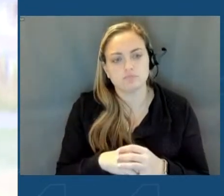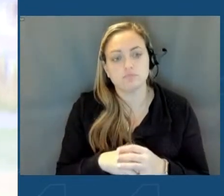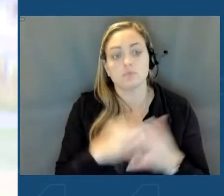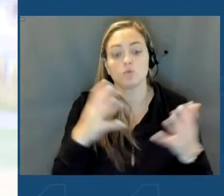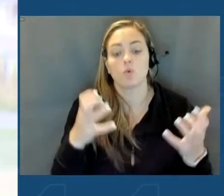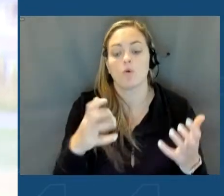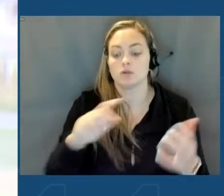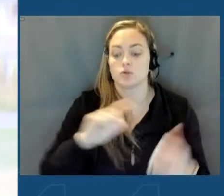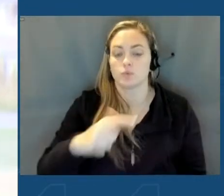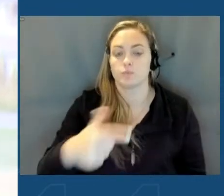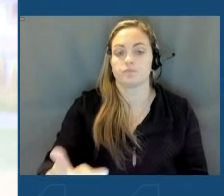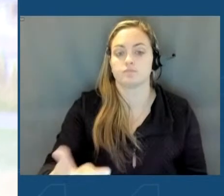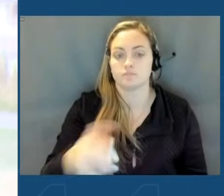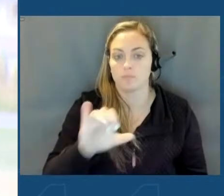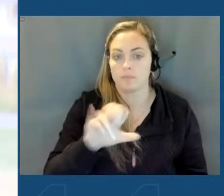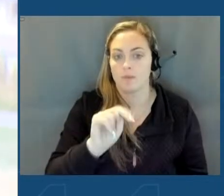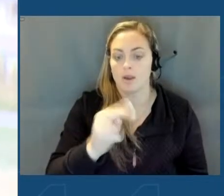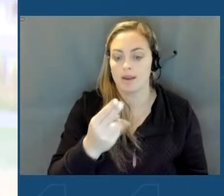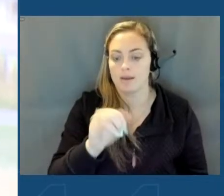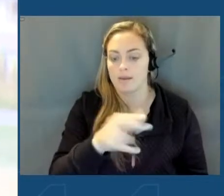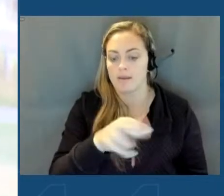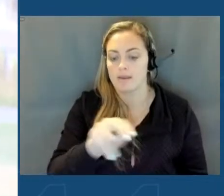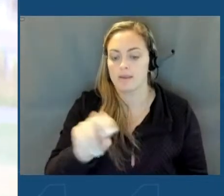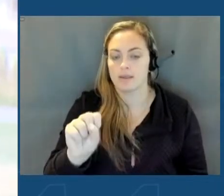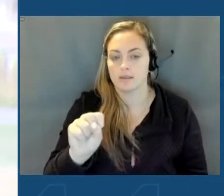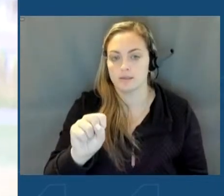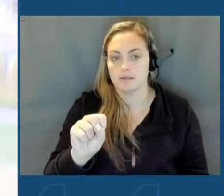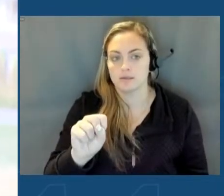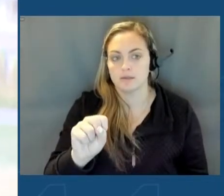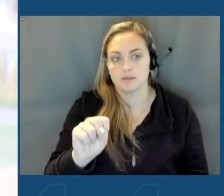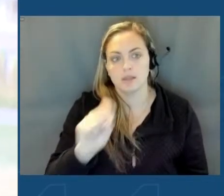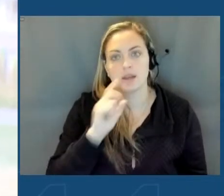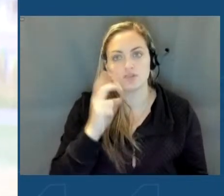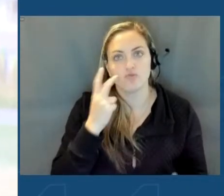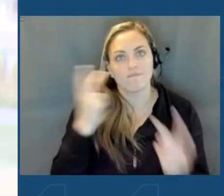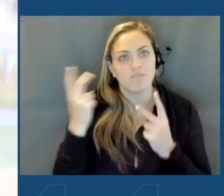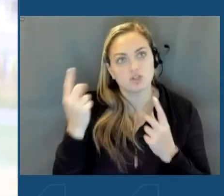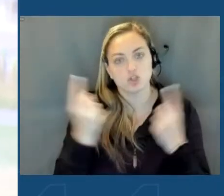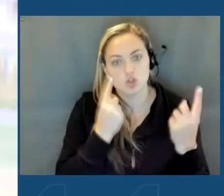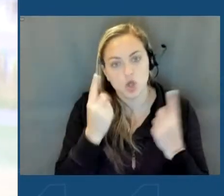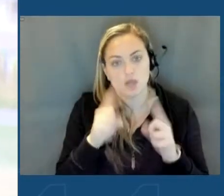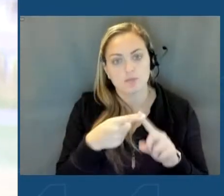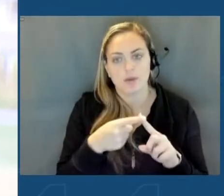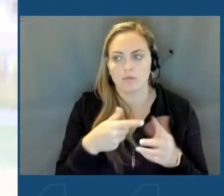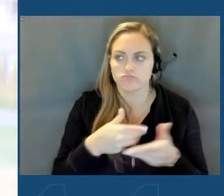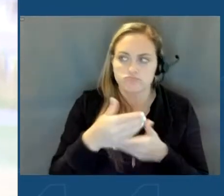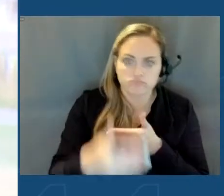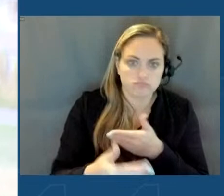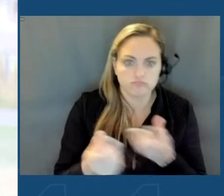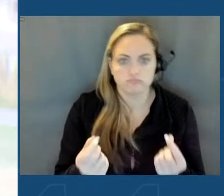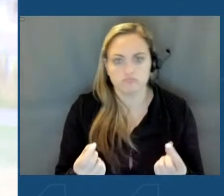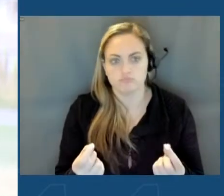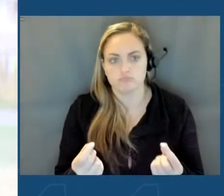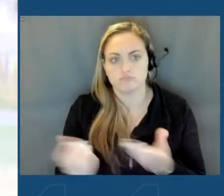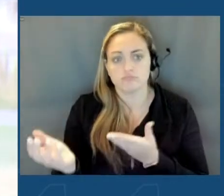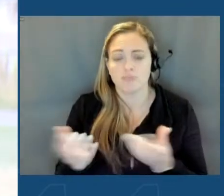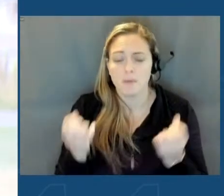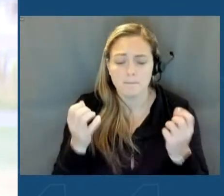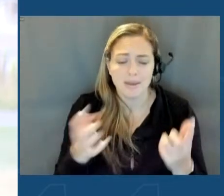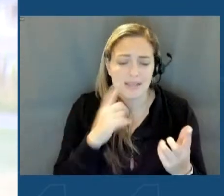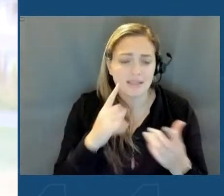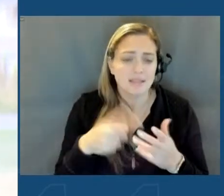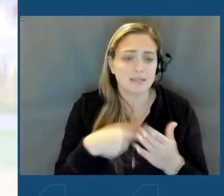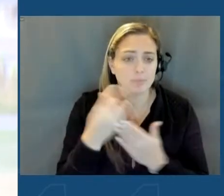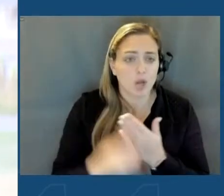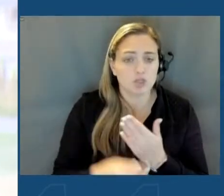up Brian Higgins, who has reflections and thoughts on where we're going, and he has brought many of these projects to me from the